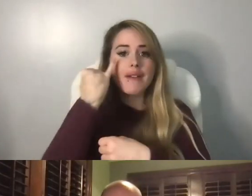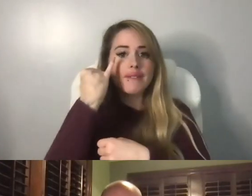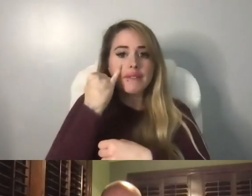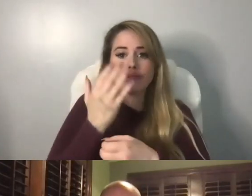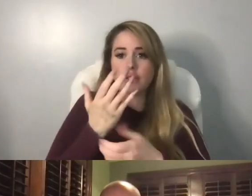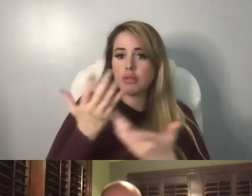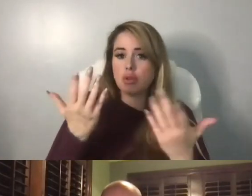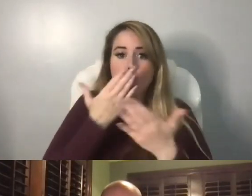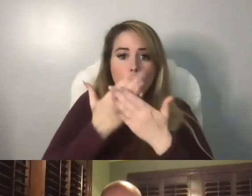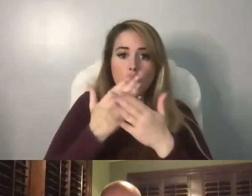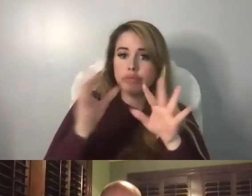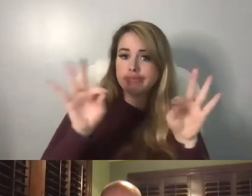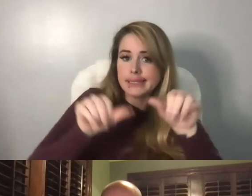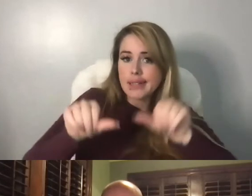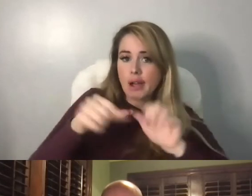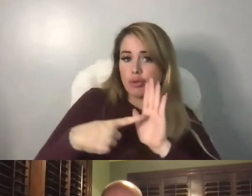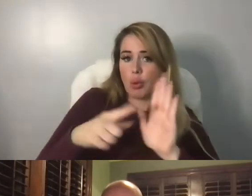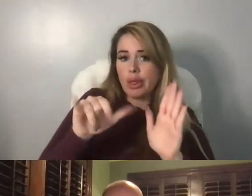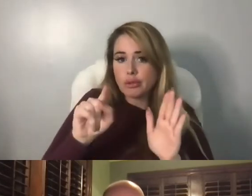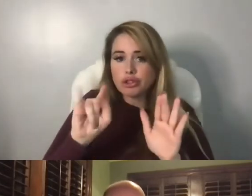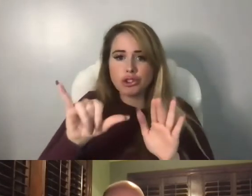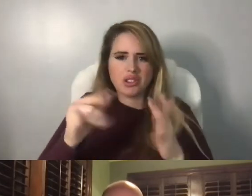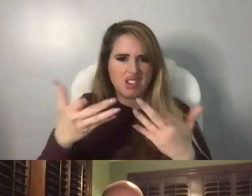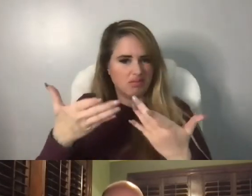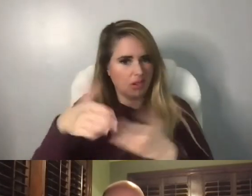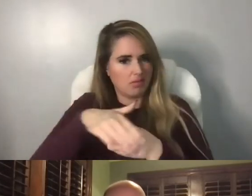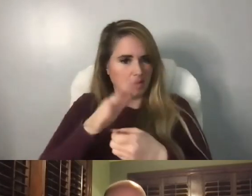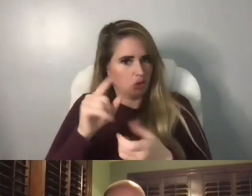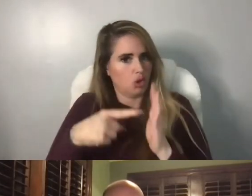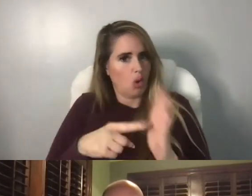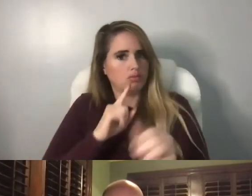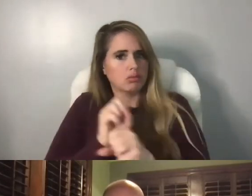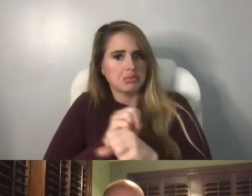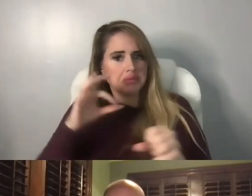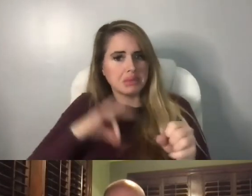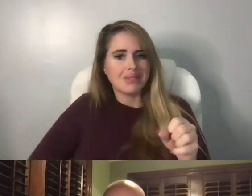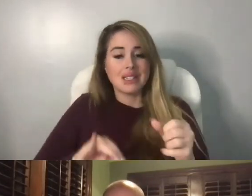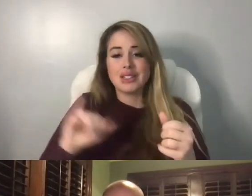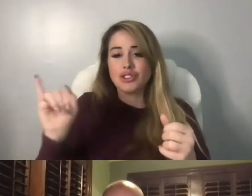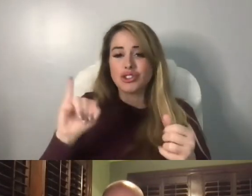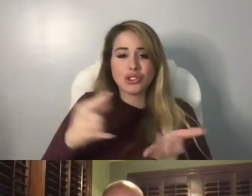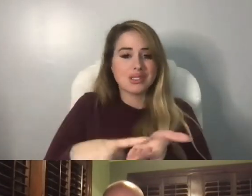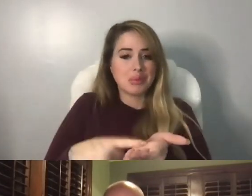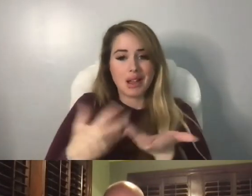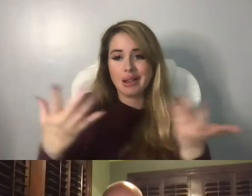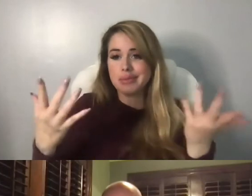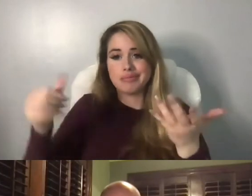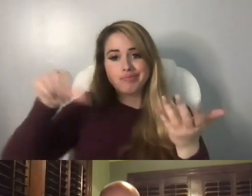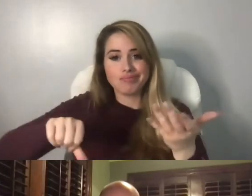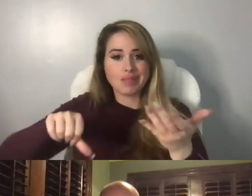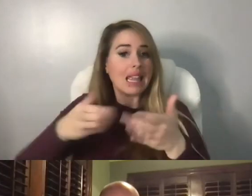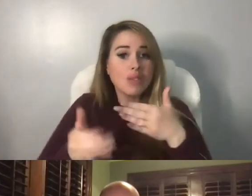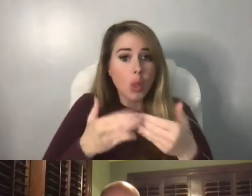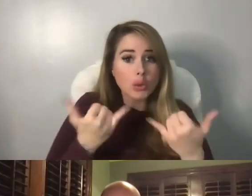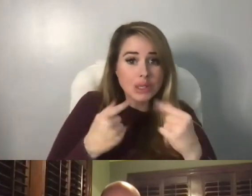that supports the use of it. Not always. I mean, insurance is not the benchmark for what works and what doesn't work in medicine, but it's a pretty